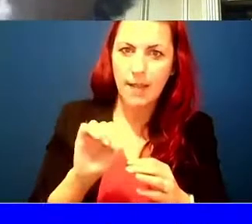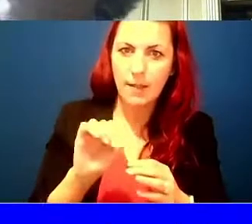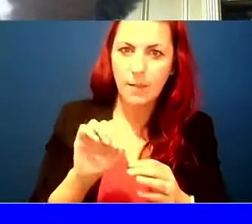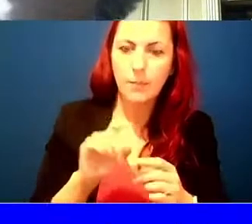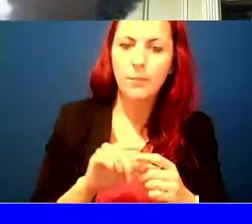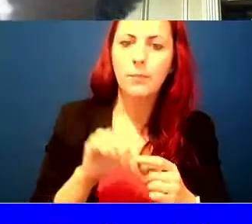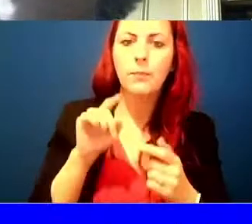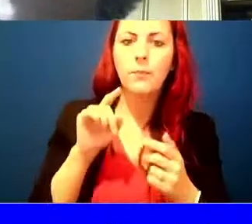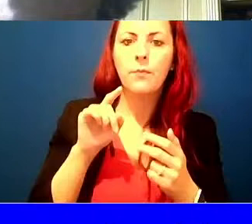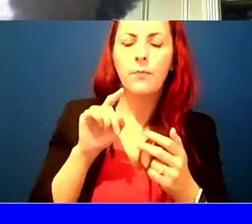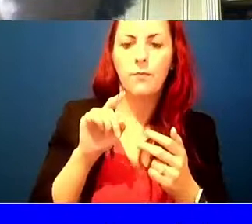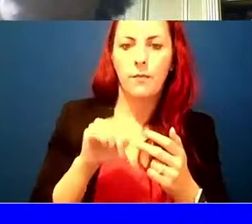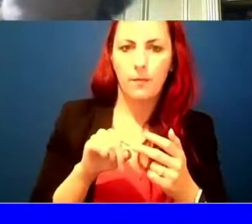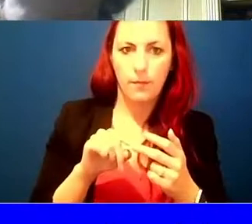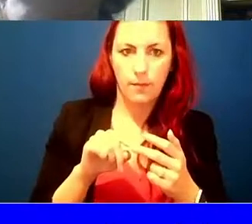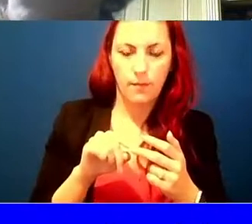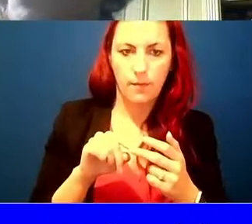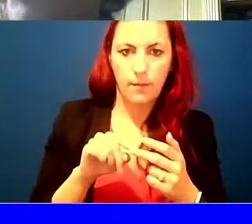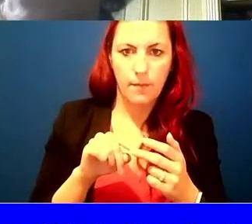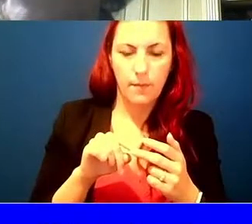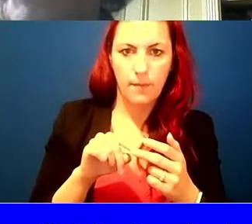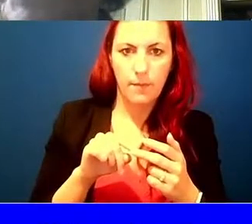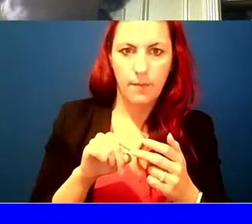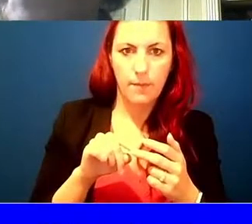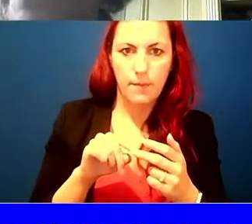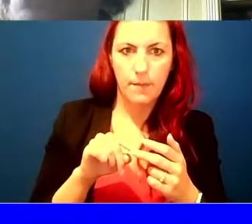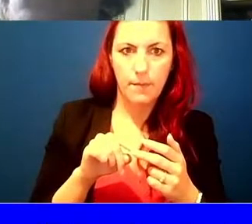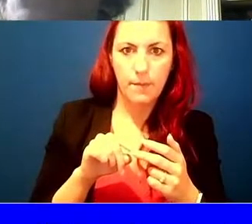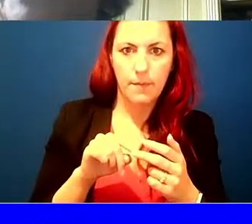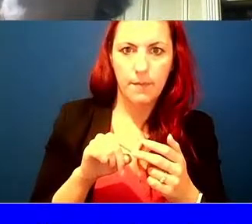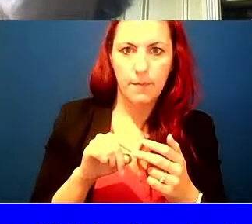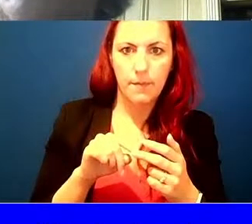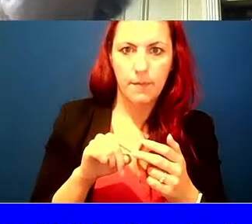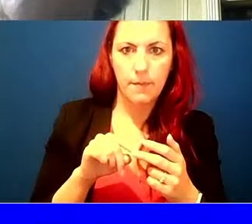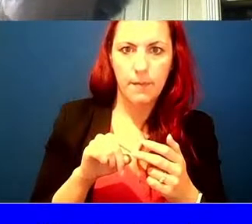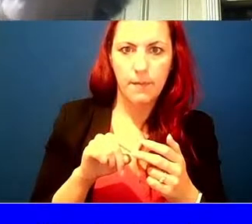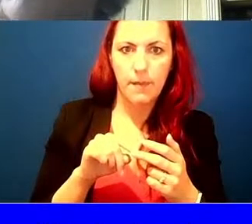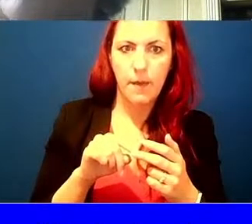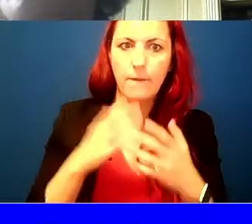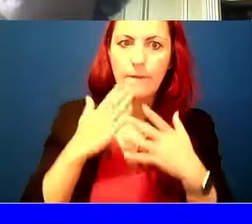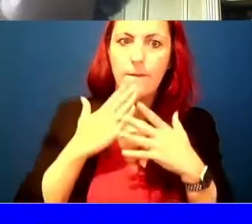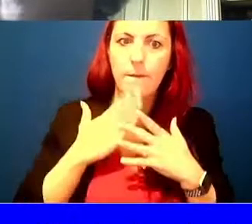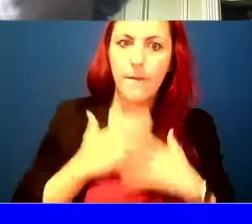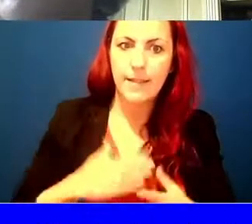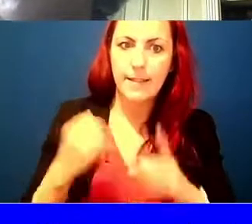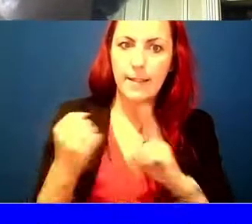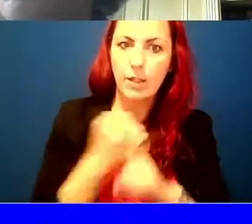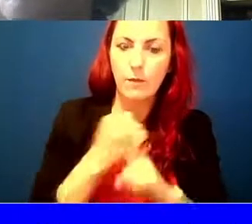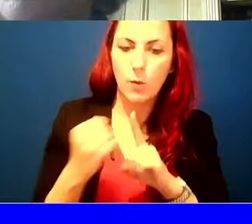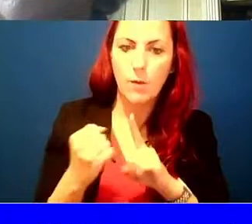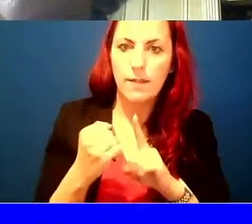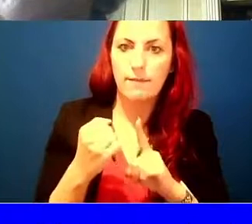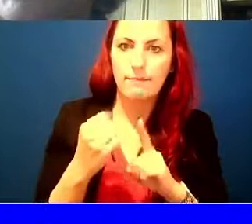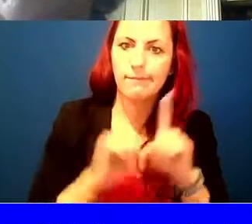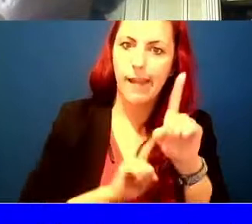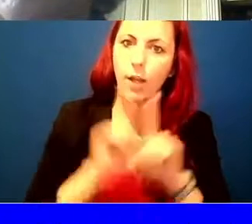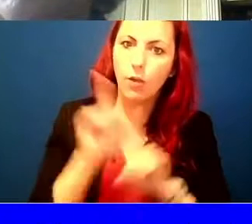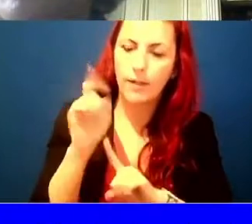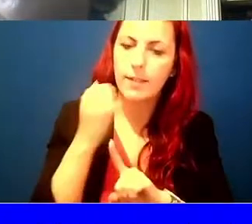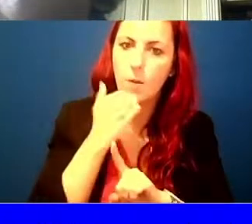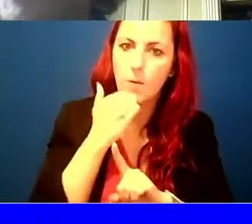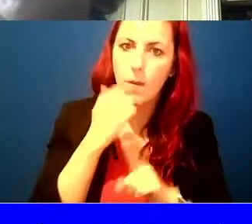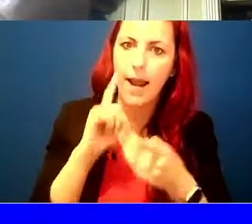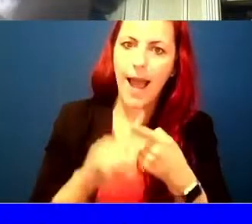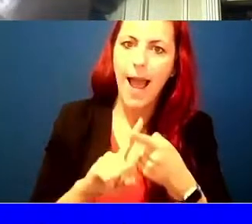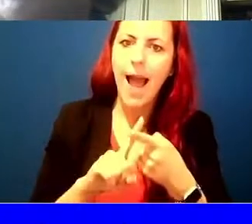Physical abuse, again, increased figures. Again, just to talk about domestic violence, and I know in other jurisdictions,